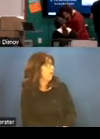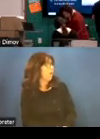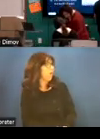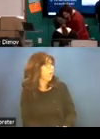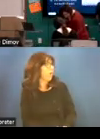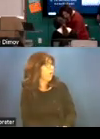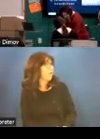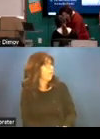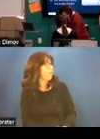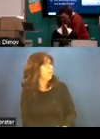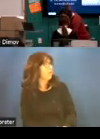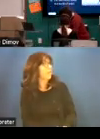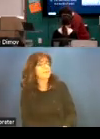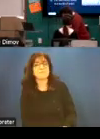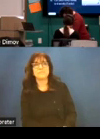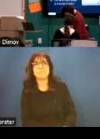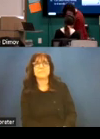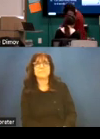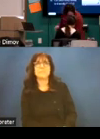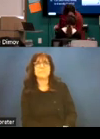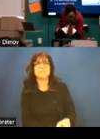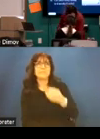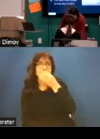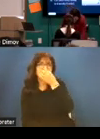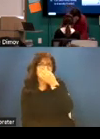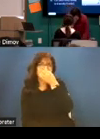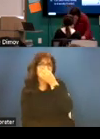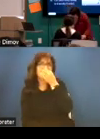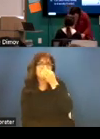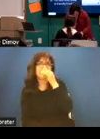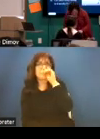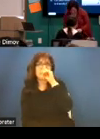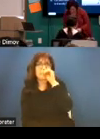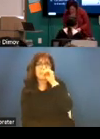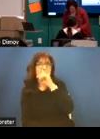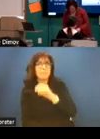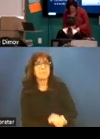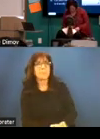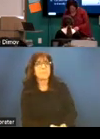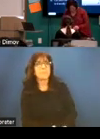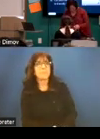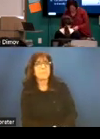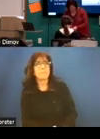Oh. Okay, Heather, I kind of slaughtered yours, but that's okay. Elise, what was yours?